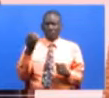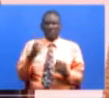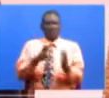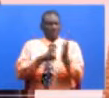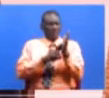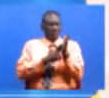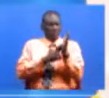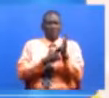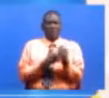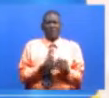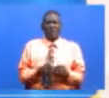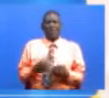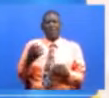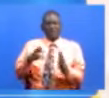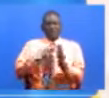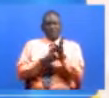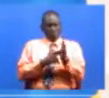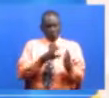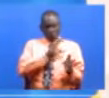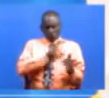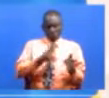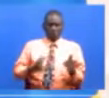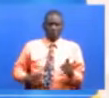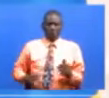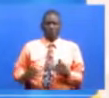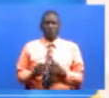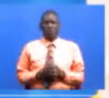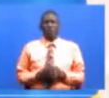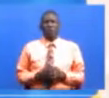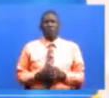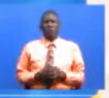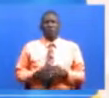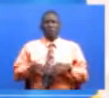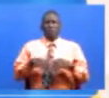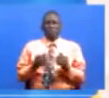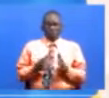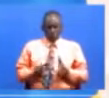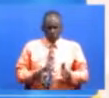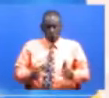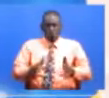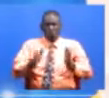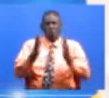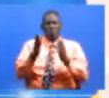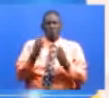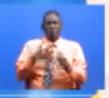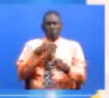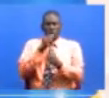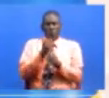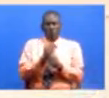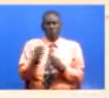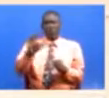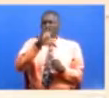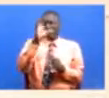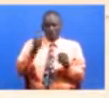representing the commission and on the infrastructure for the